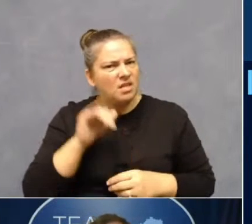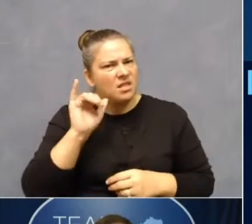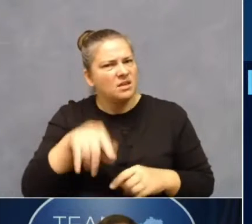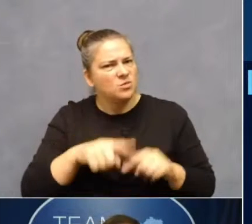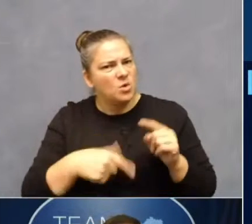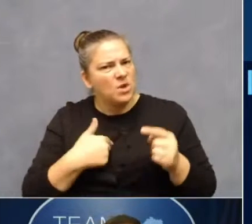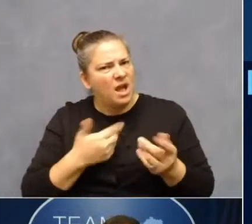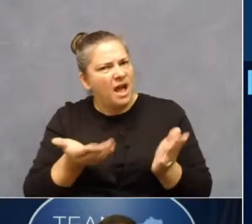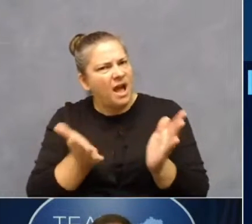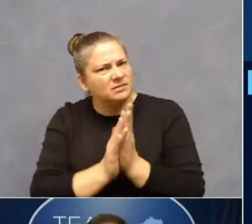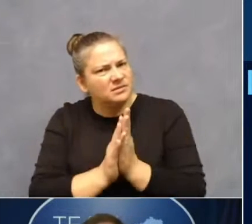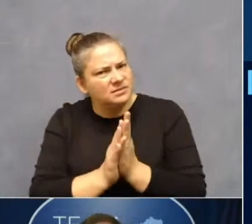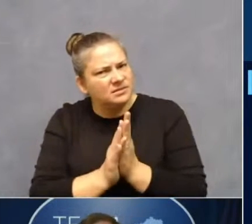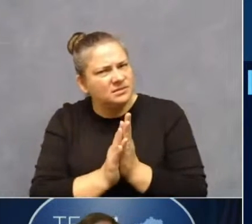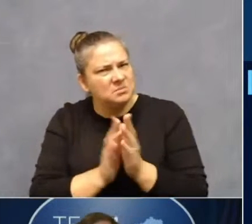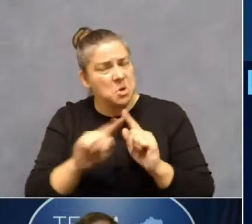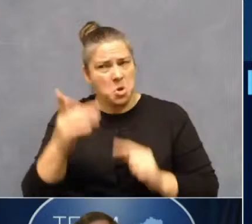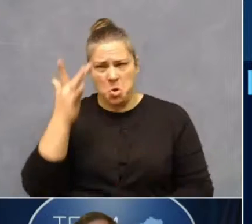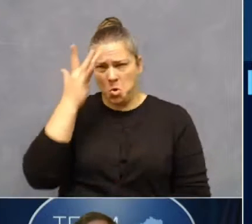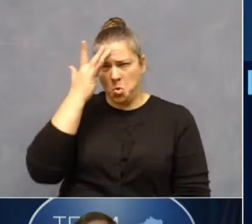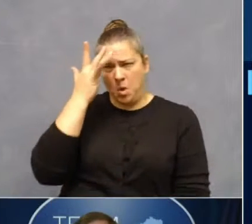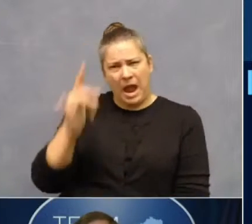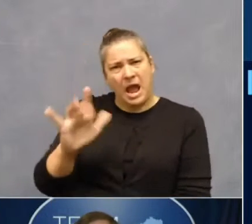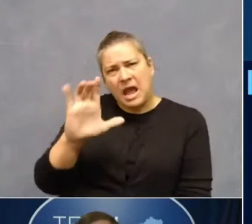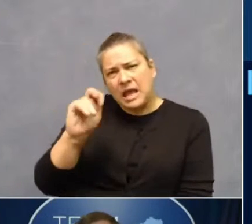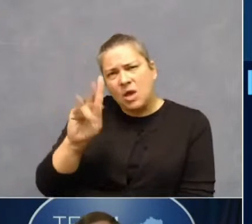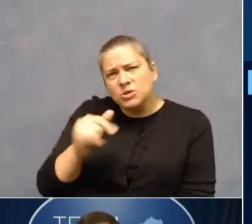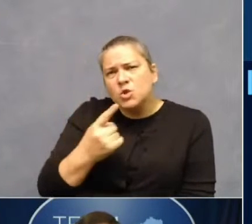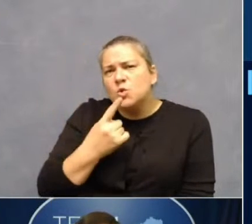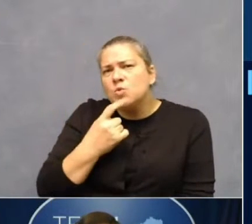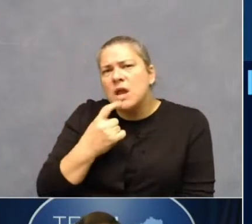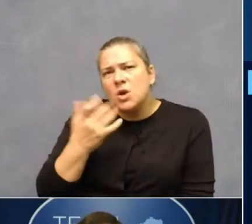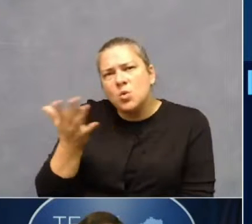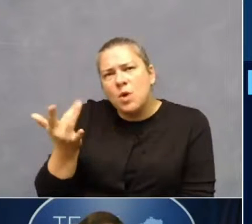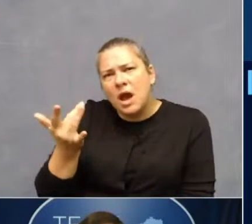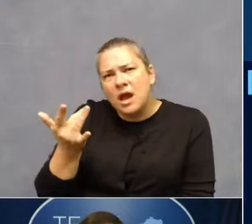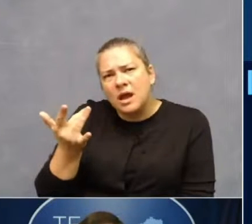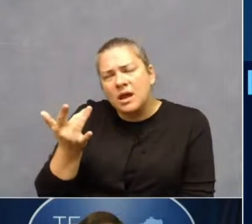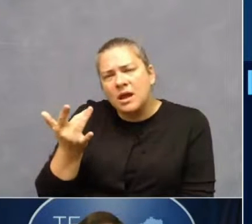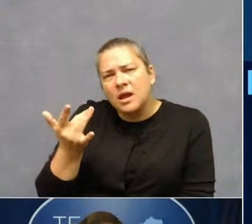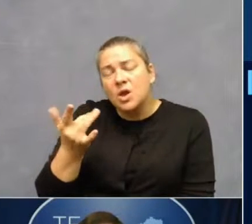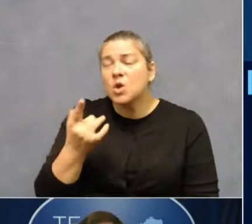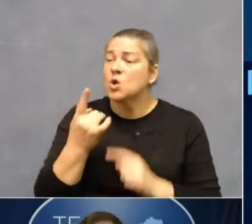But why is the county red? It's because of widespread community